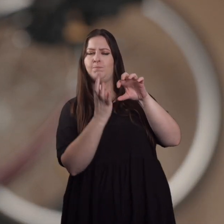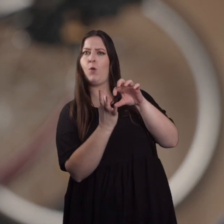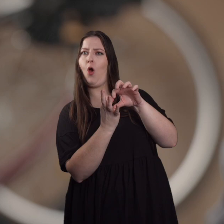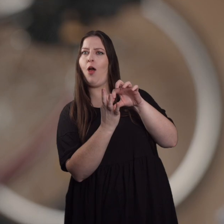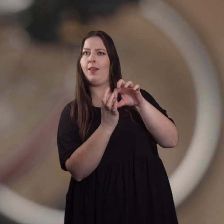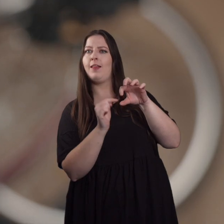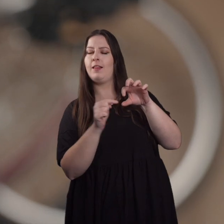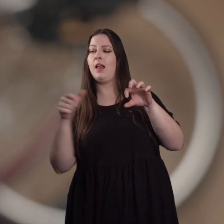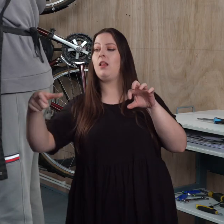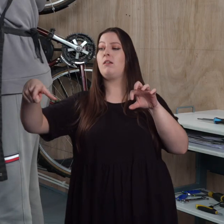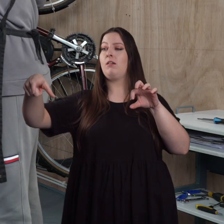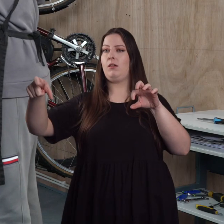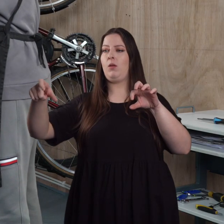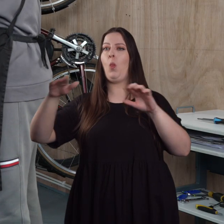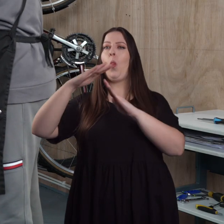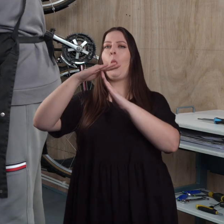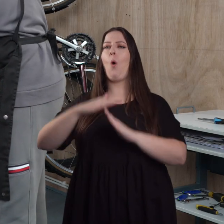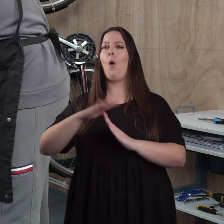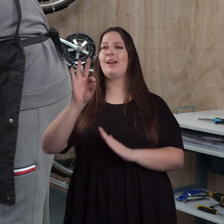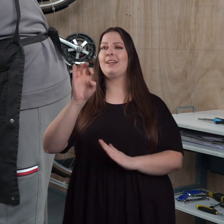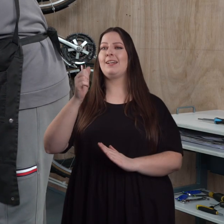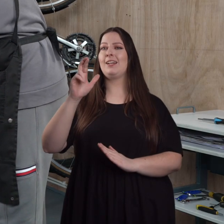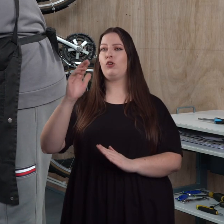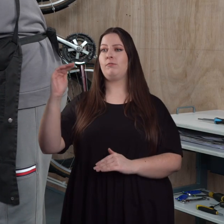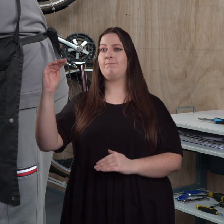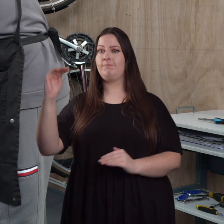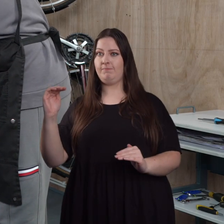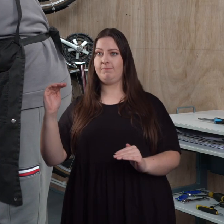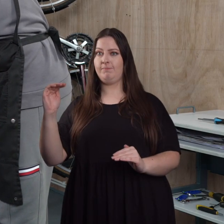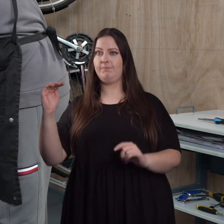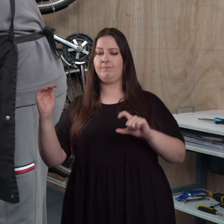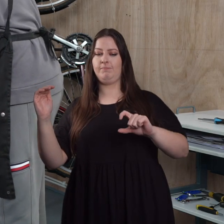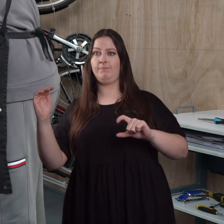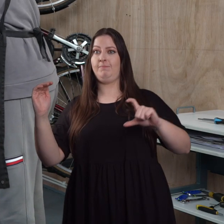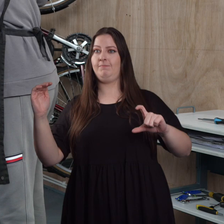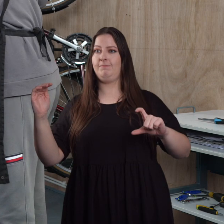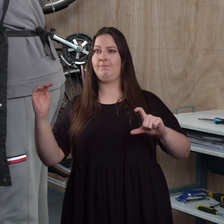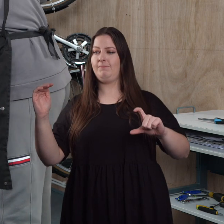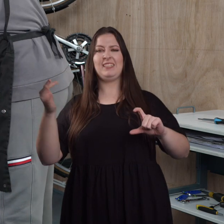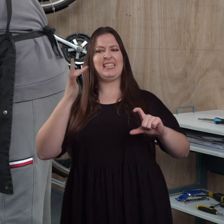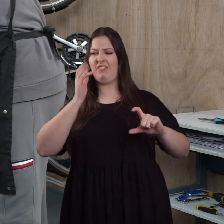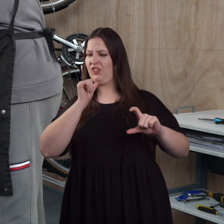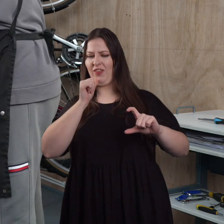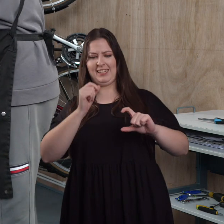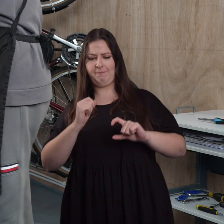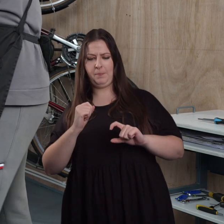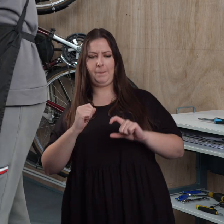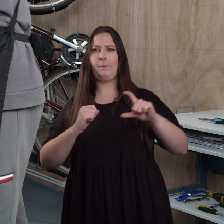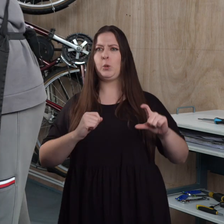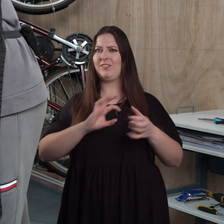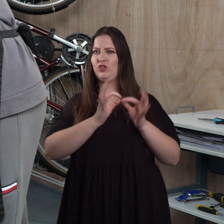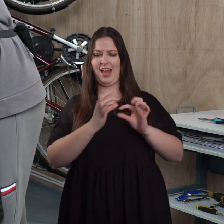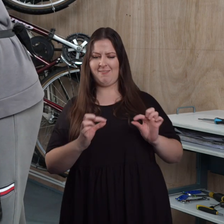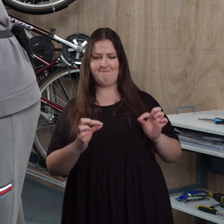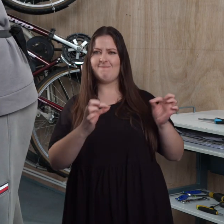at the back. Now, use the shifter to change to 1 gear lower, like 6. If the